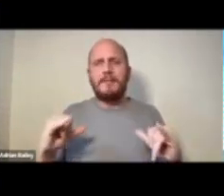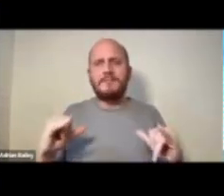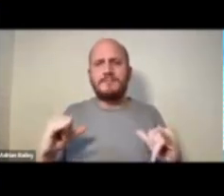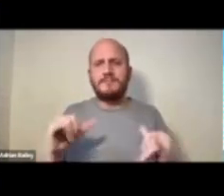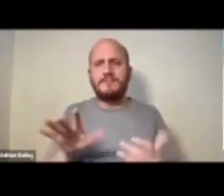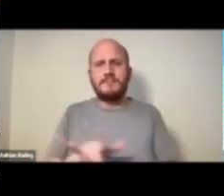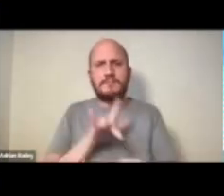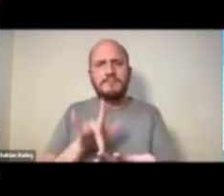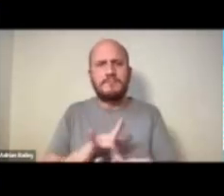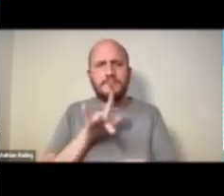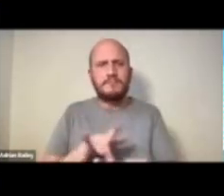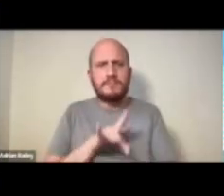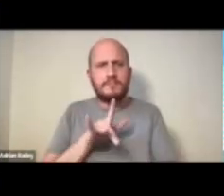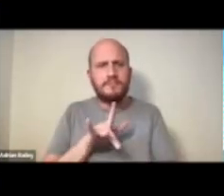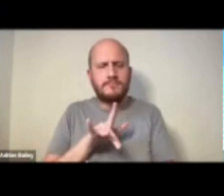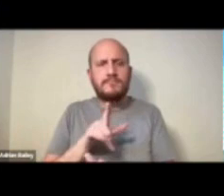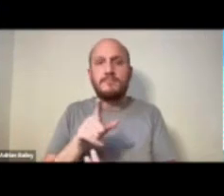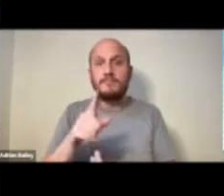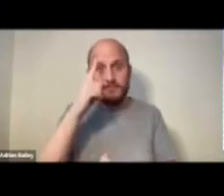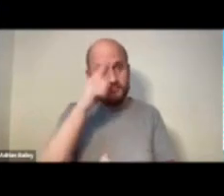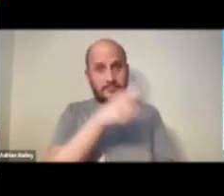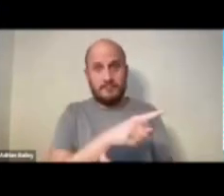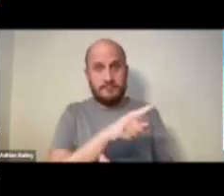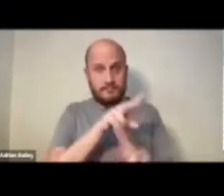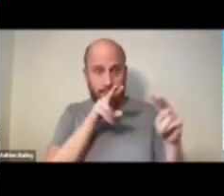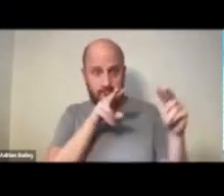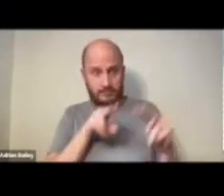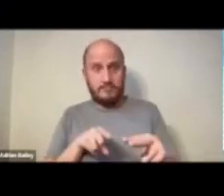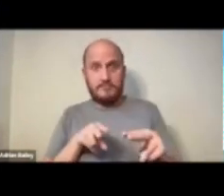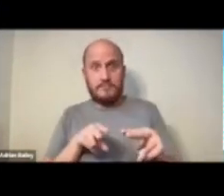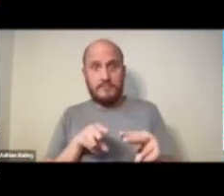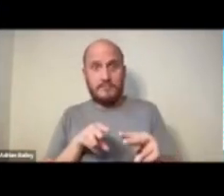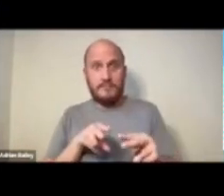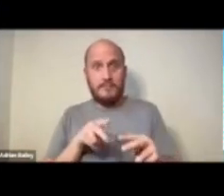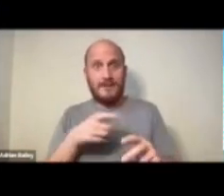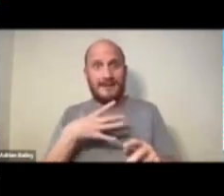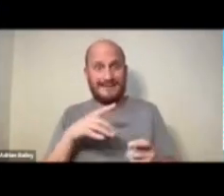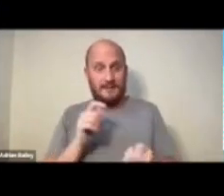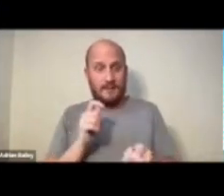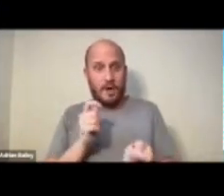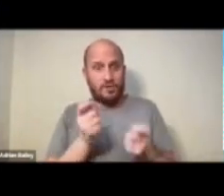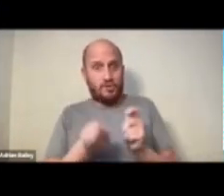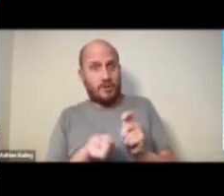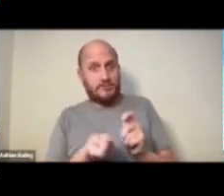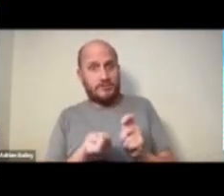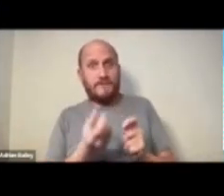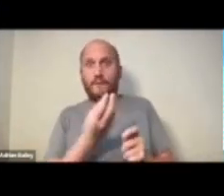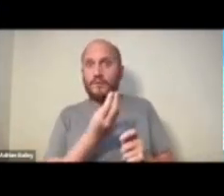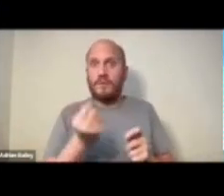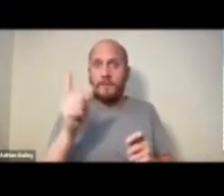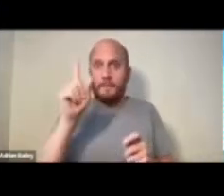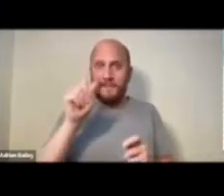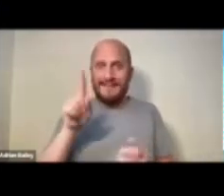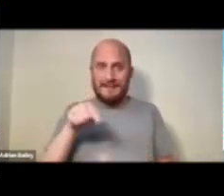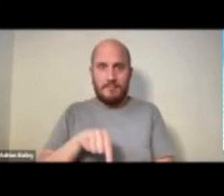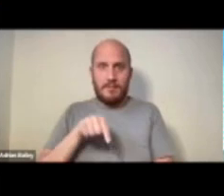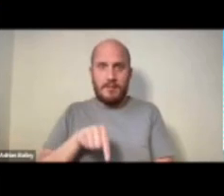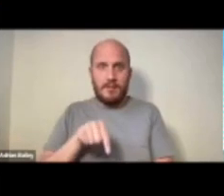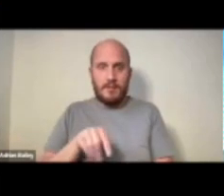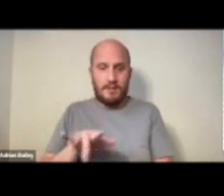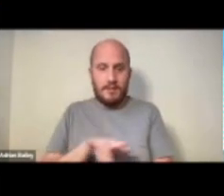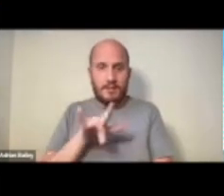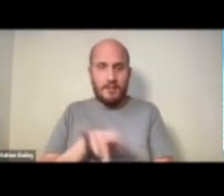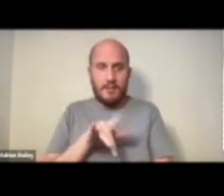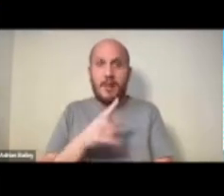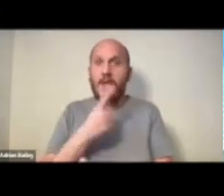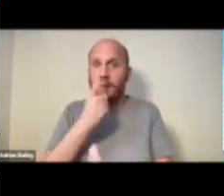You need to think about people's accessibility needs. What adjustments might be necessary for some visitors or audiences? Is there any additional